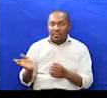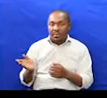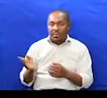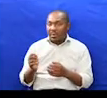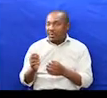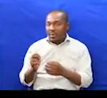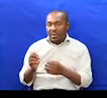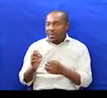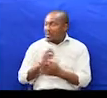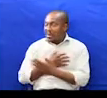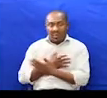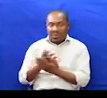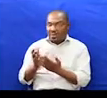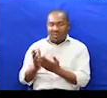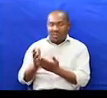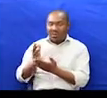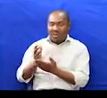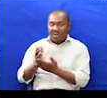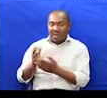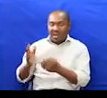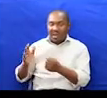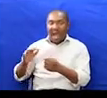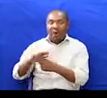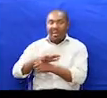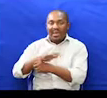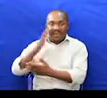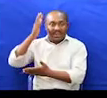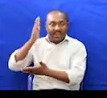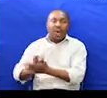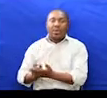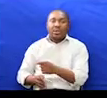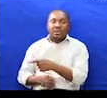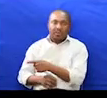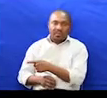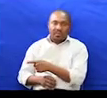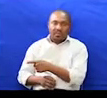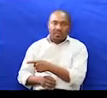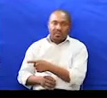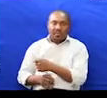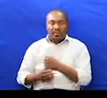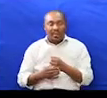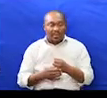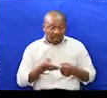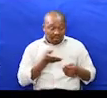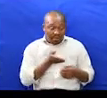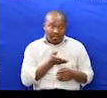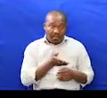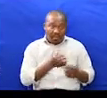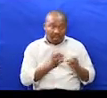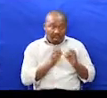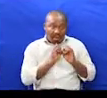completely correct. About this, the modern scientists saw